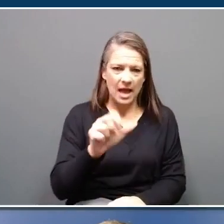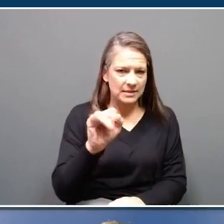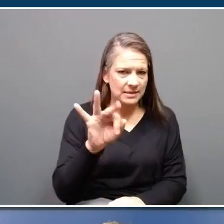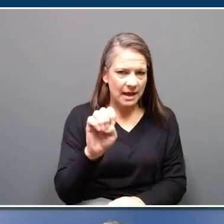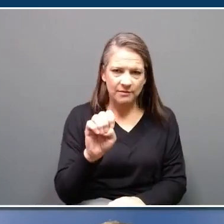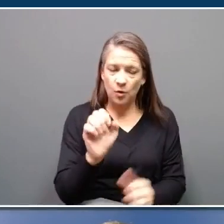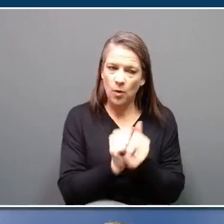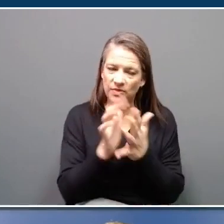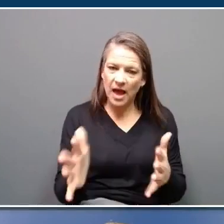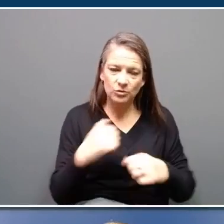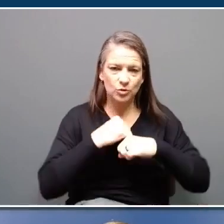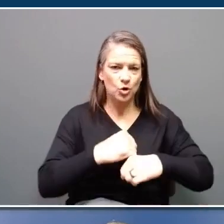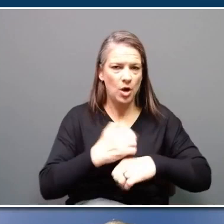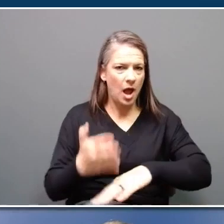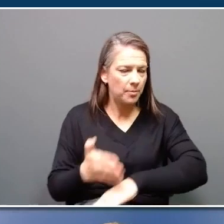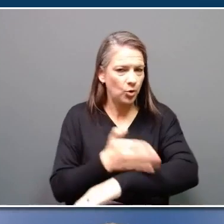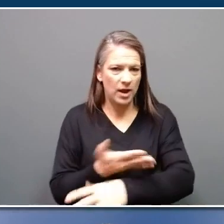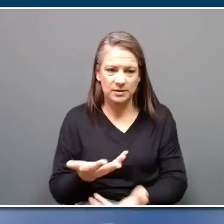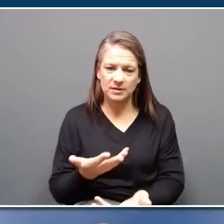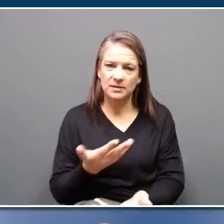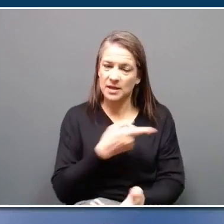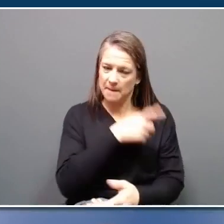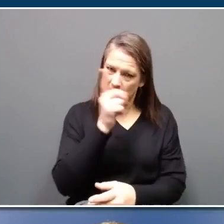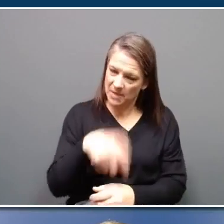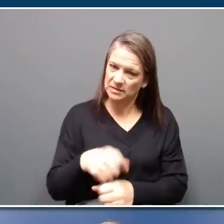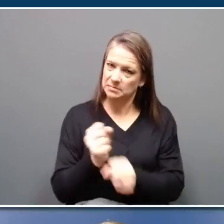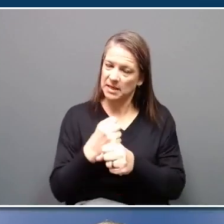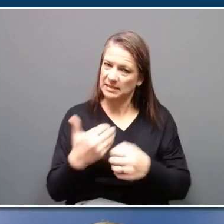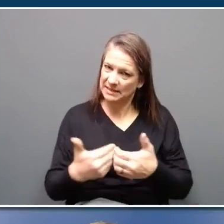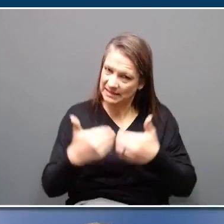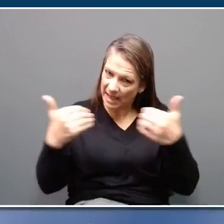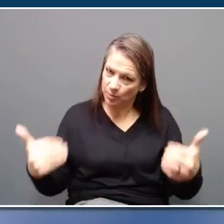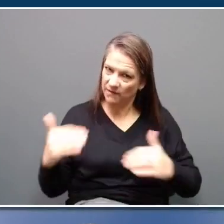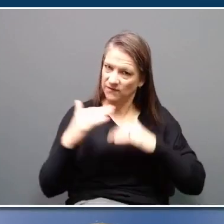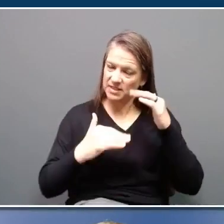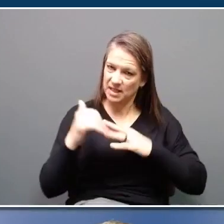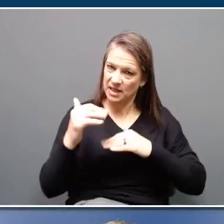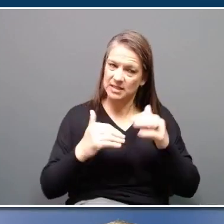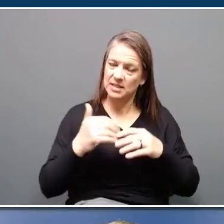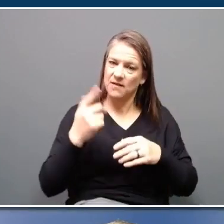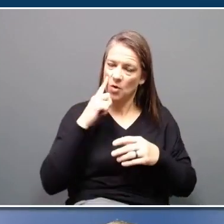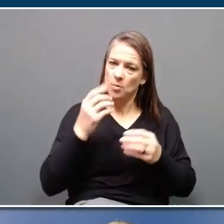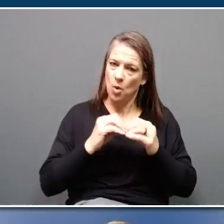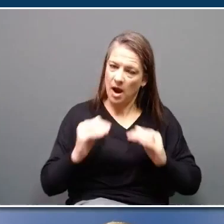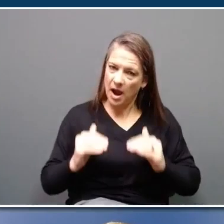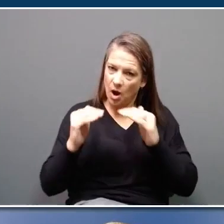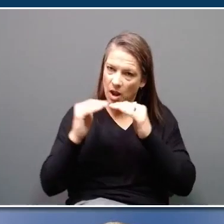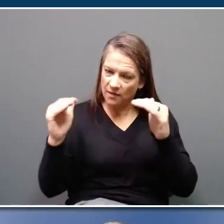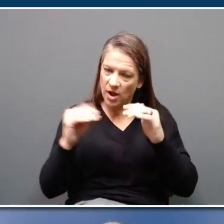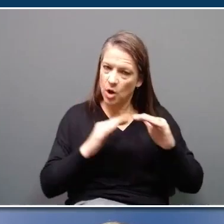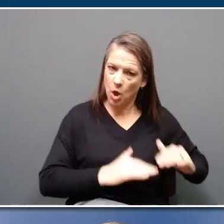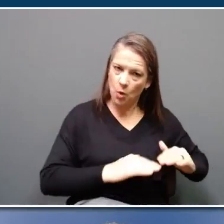They are meant to create separate facilities inside Breathitt, inside Fayette, for higher level and lower level. And what it'll